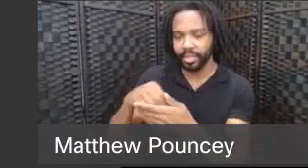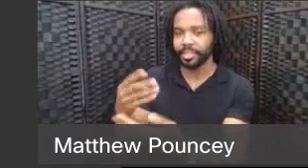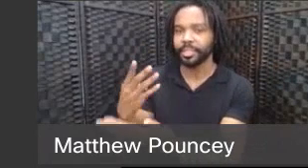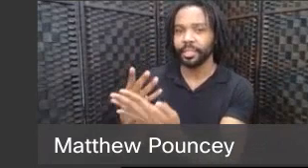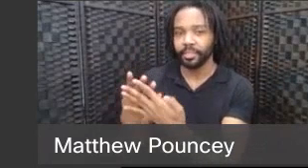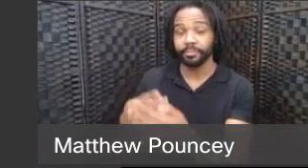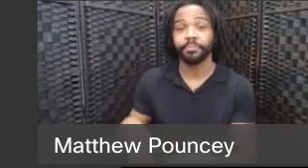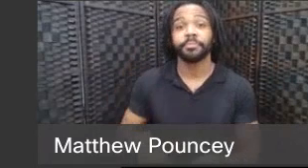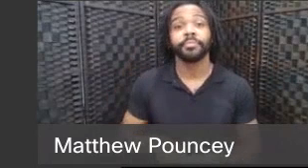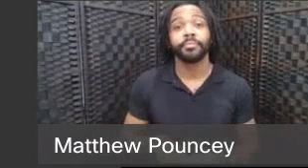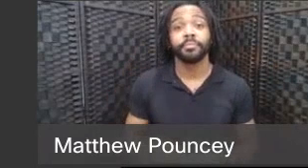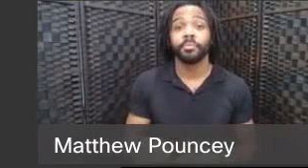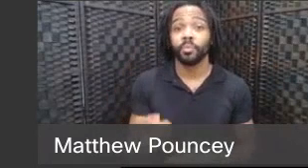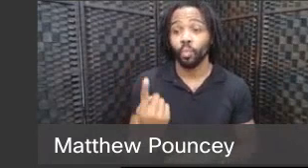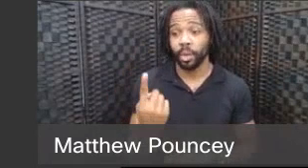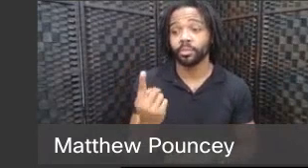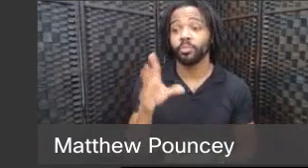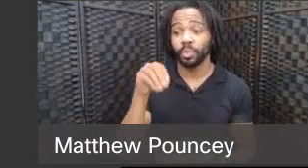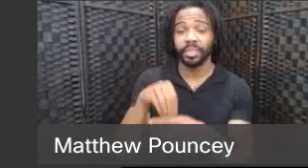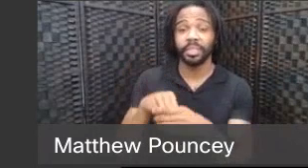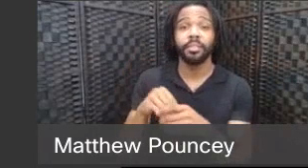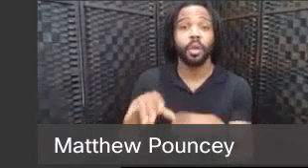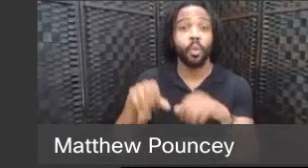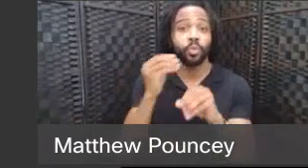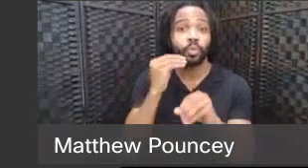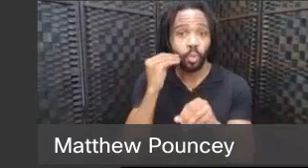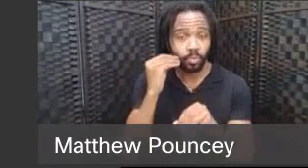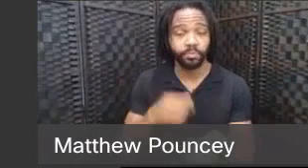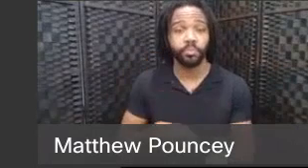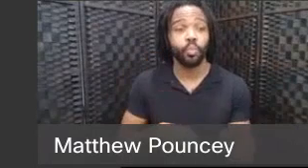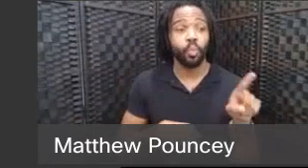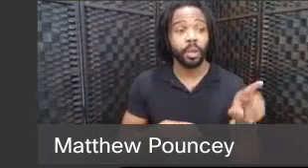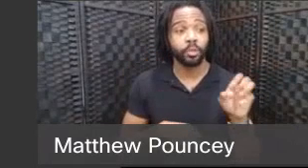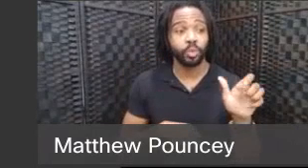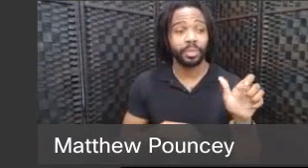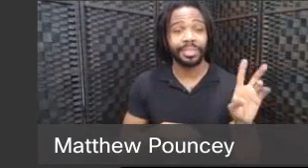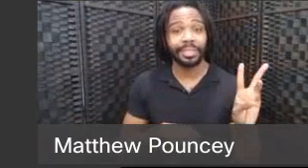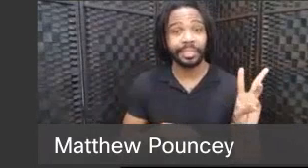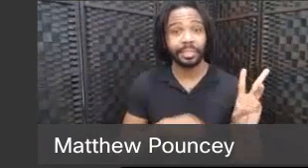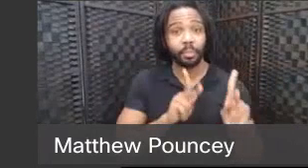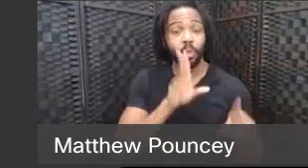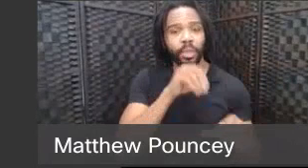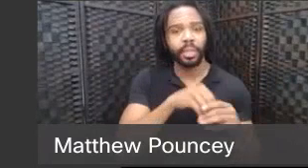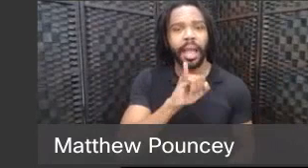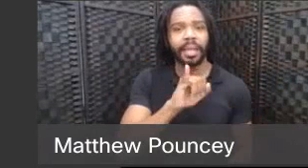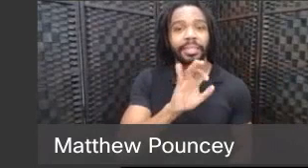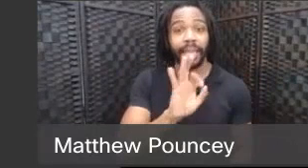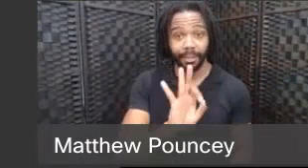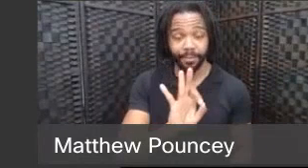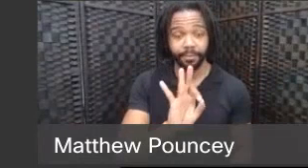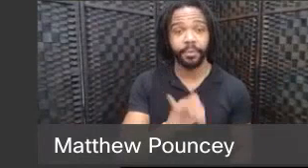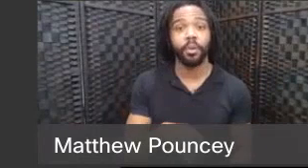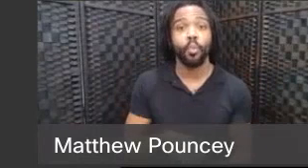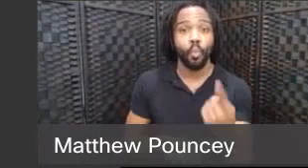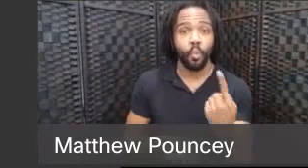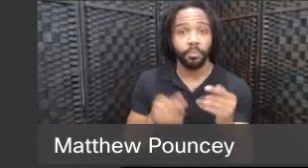people now in host homes, 126 people in intermediate care facilities, 1 person in a